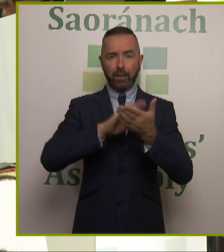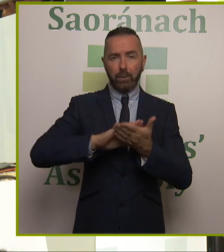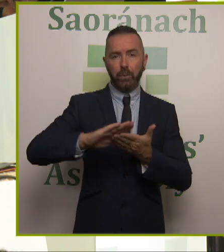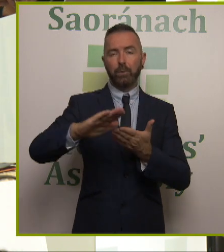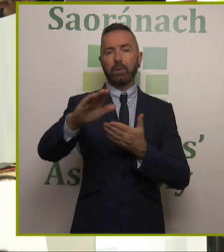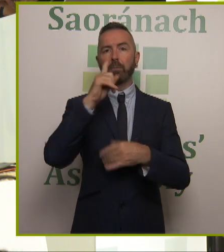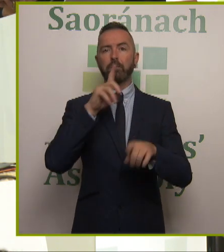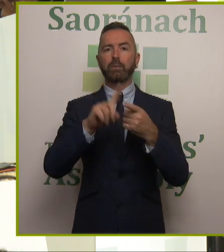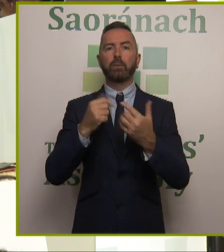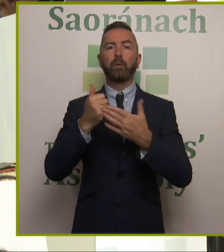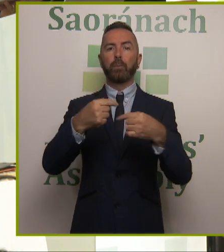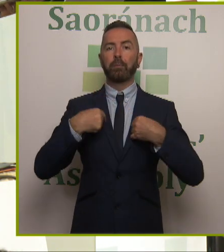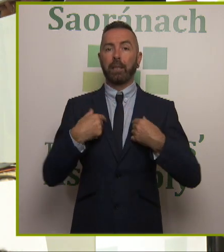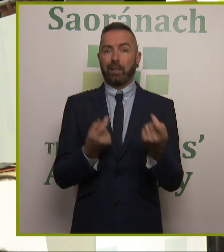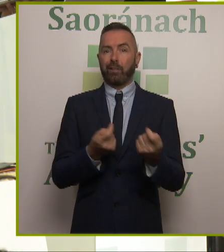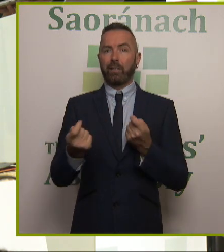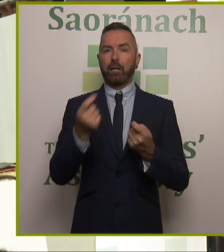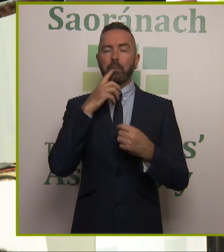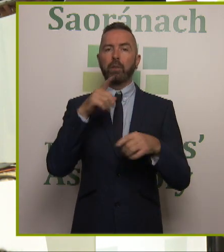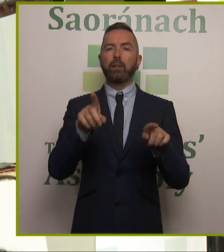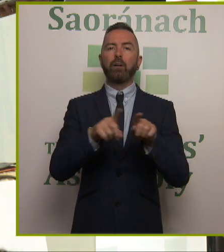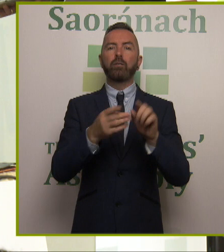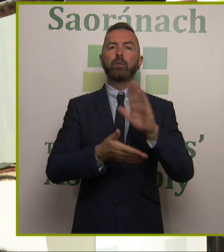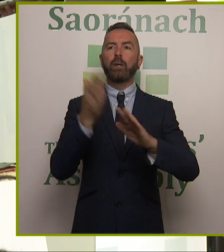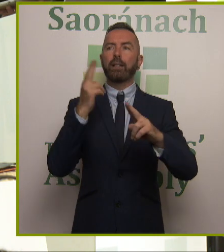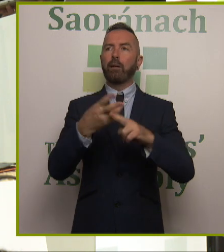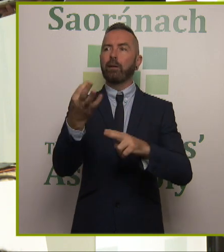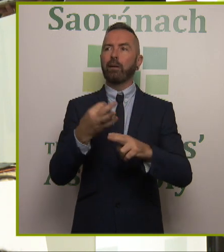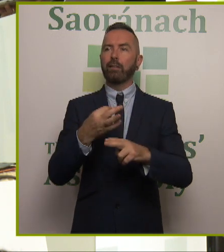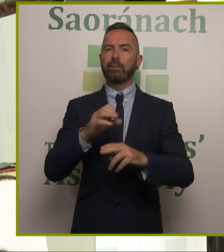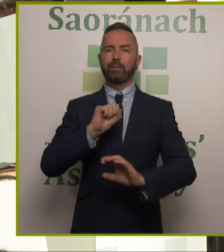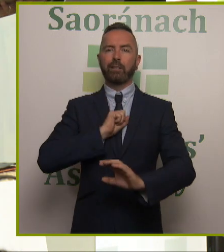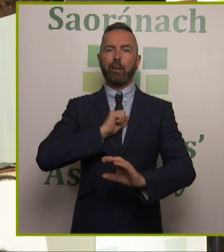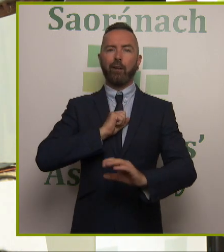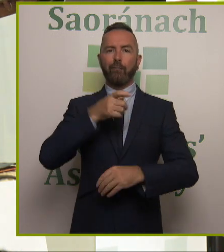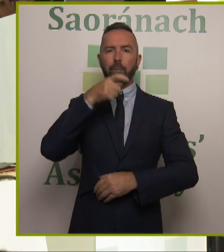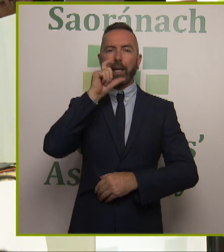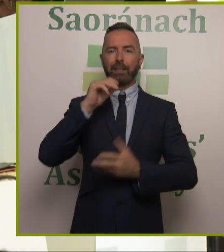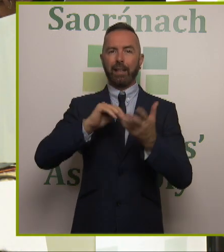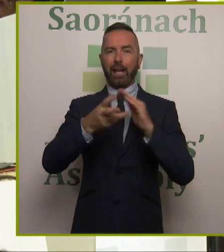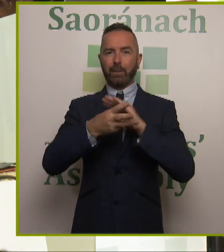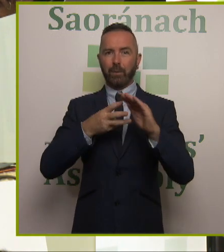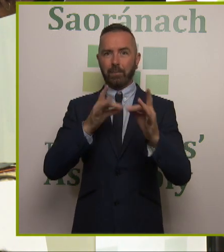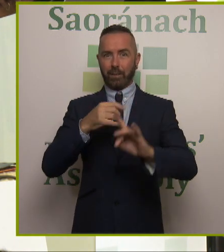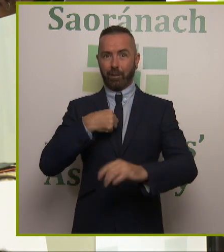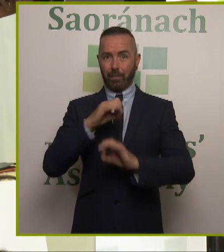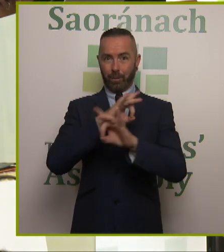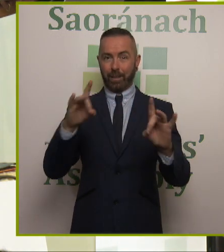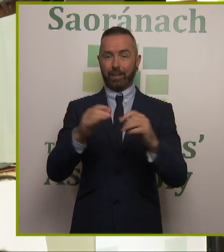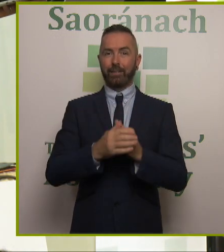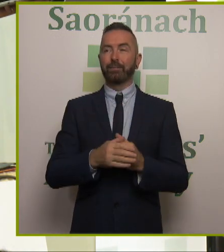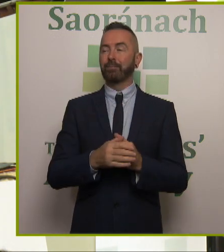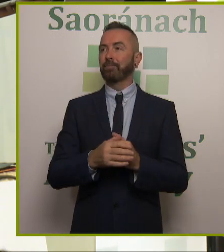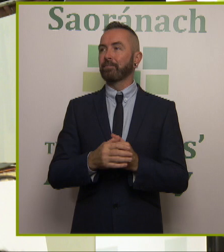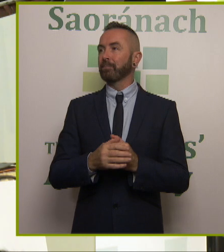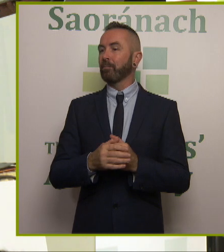smoothly and supporting me in the role of the chair. He actually even went out and got XP-Tex during one of the discussions last week to make sure that I was okay to continue,